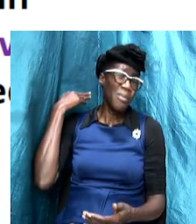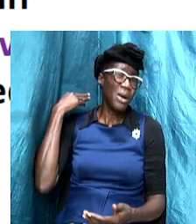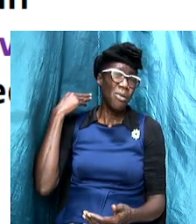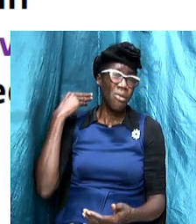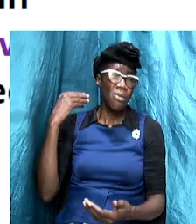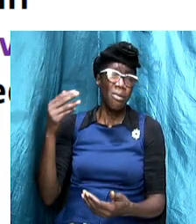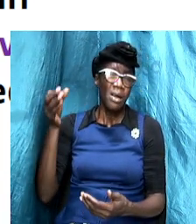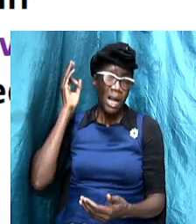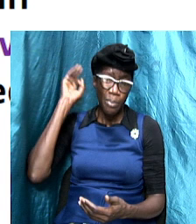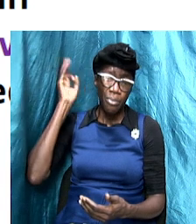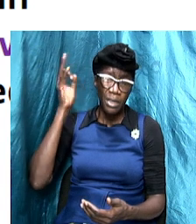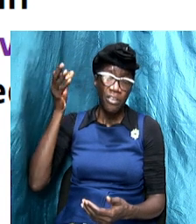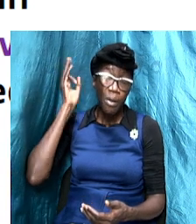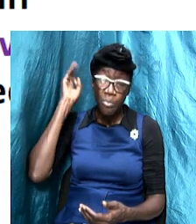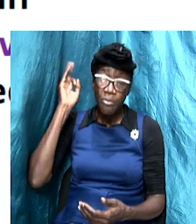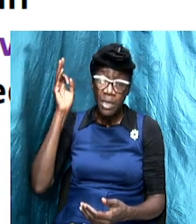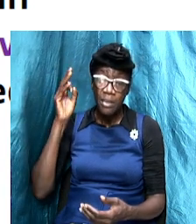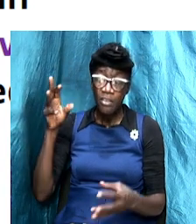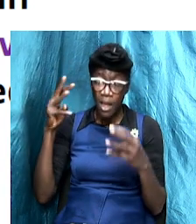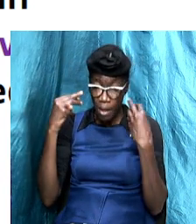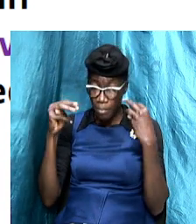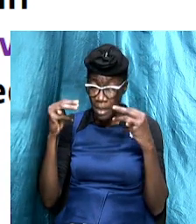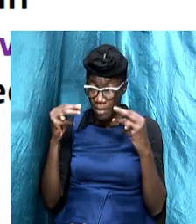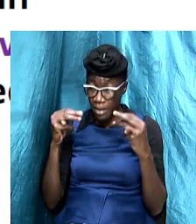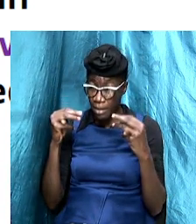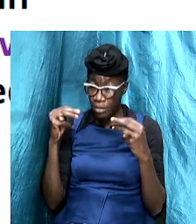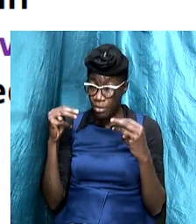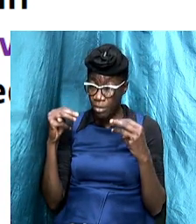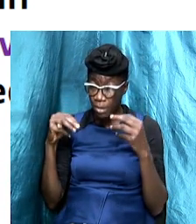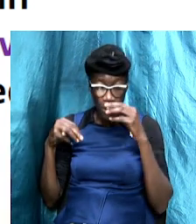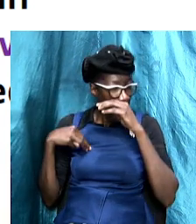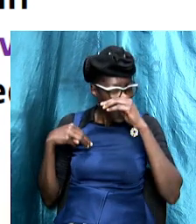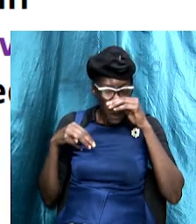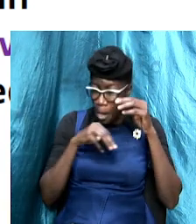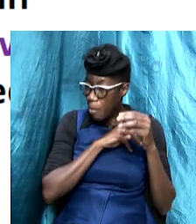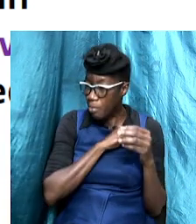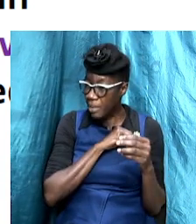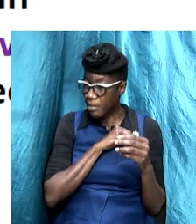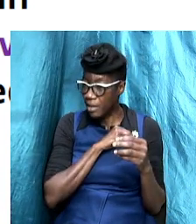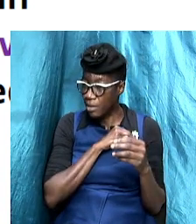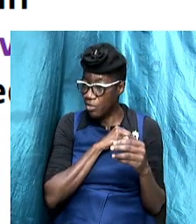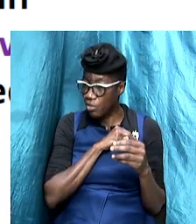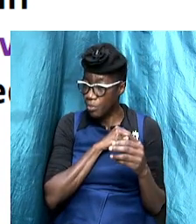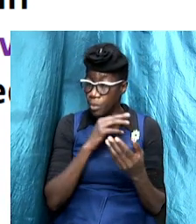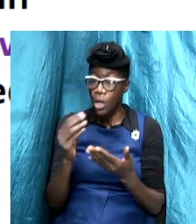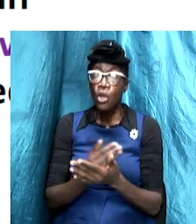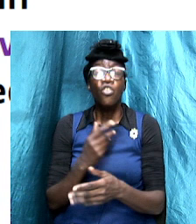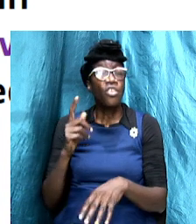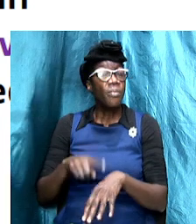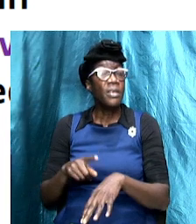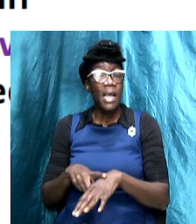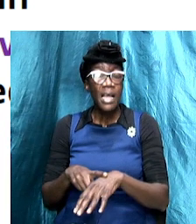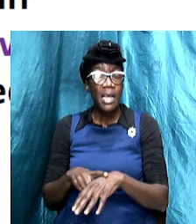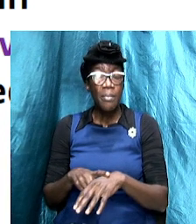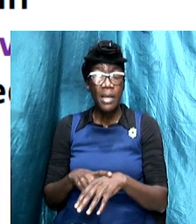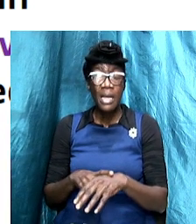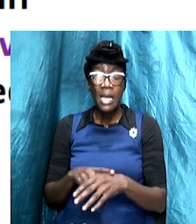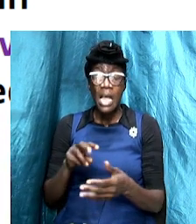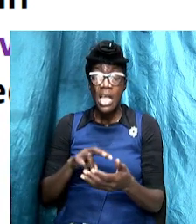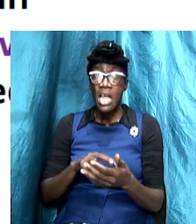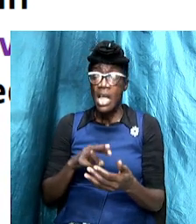tend to hold on to certain things from those times because they really mean a lot to